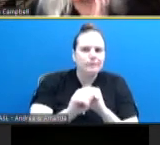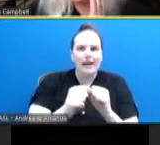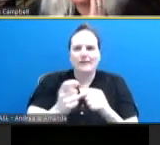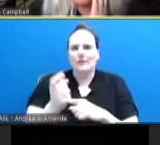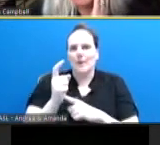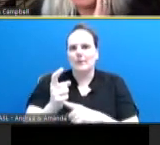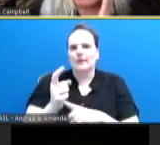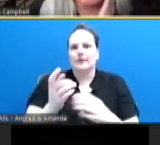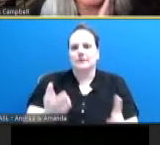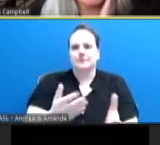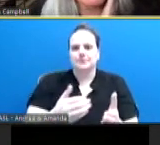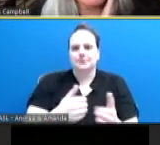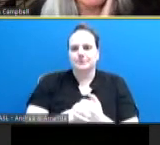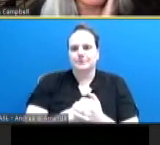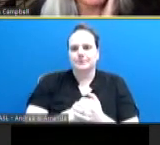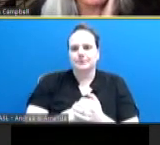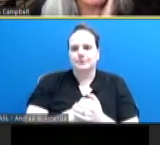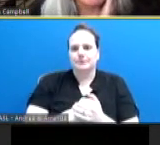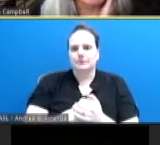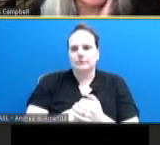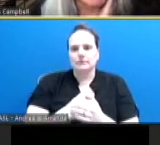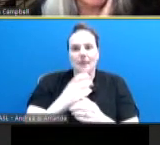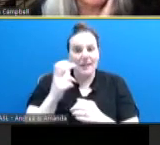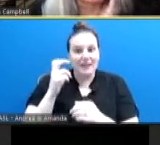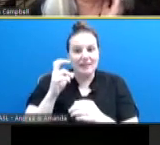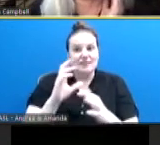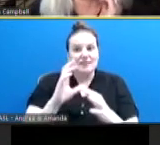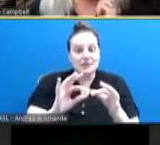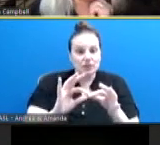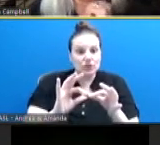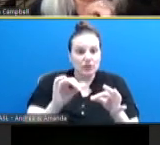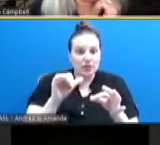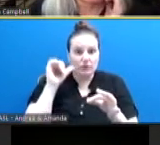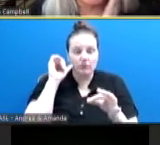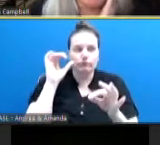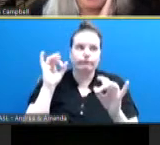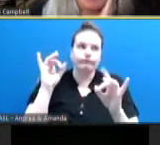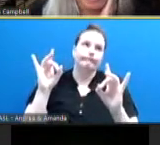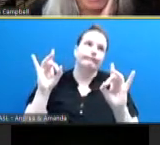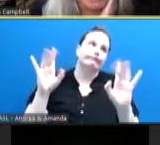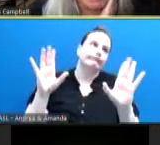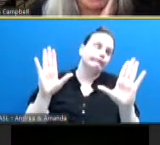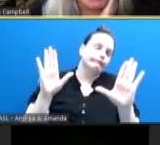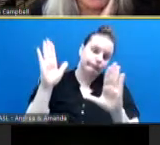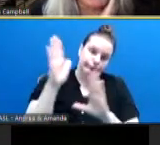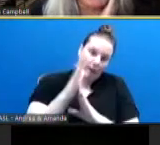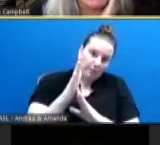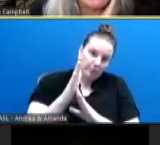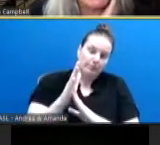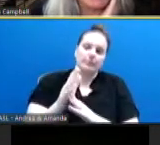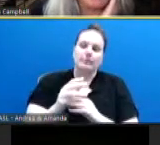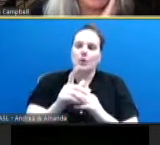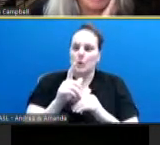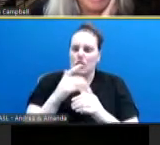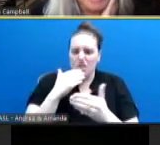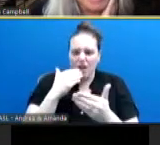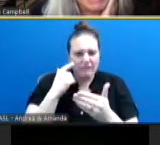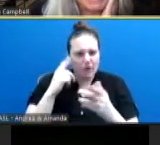here. Our listening session yesterday was fabulous. I want to thank everyone who put that